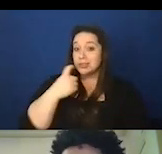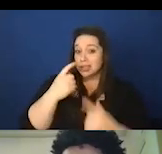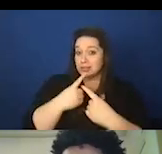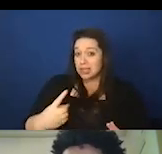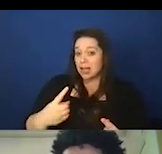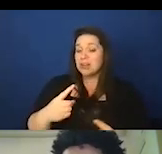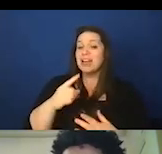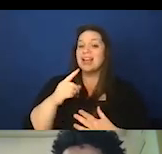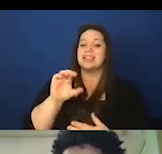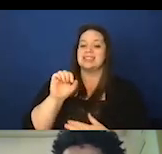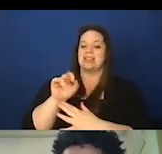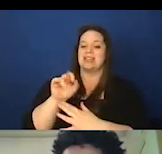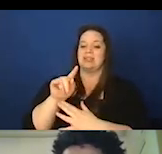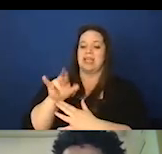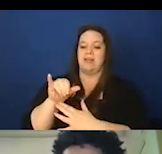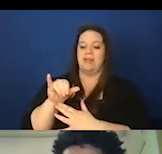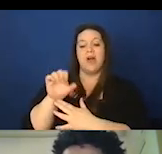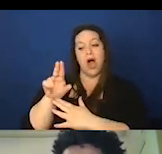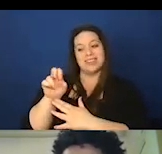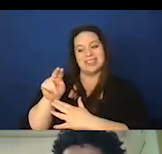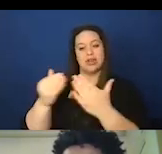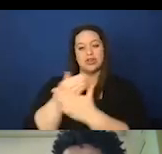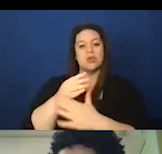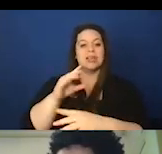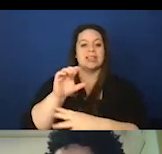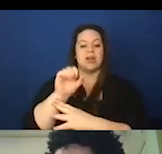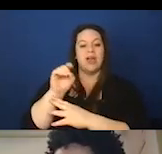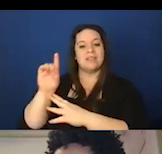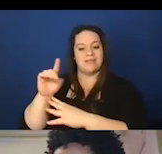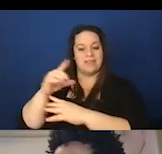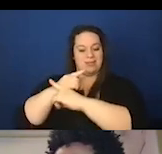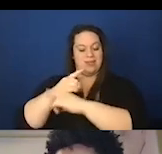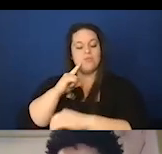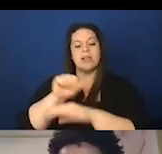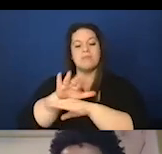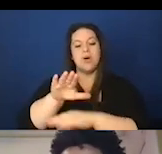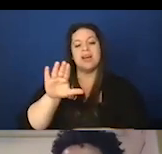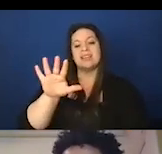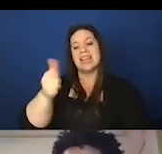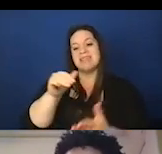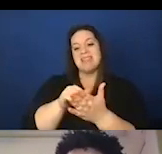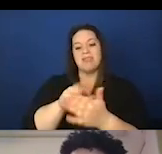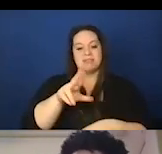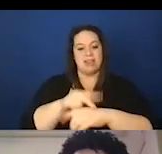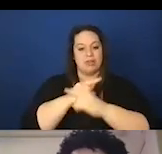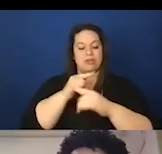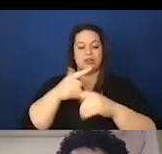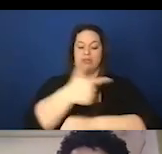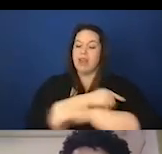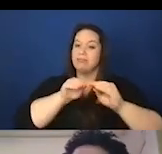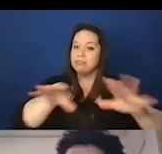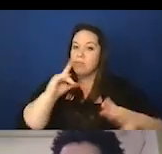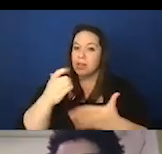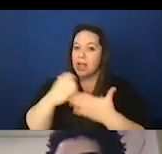the new Secretary of Defense, is going to deploy 10,000 National Guard to give out shots. That is going to be very